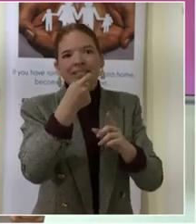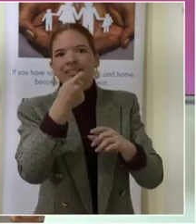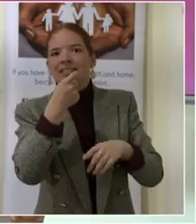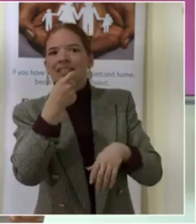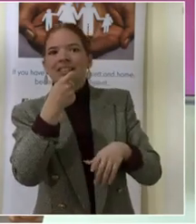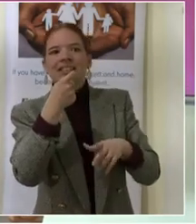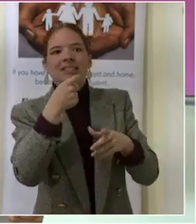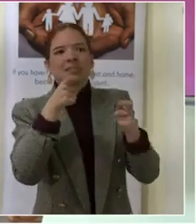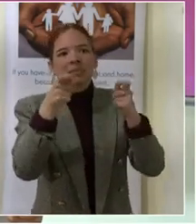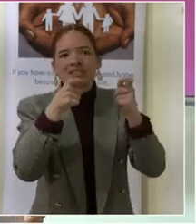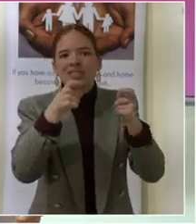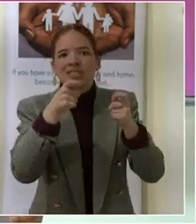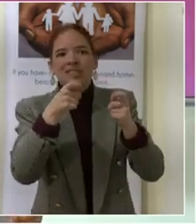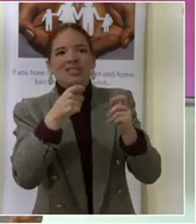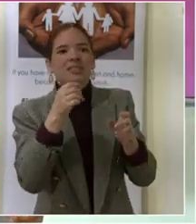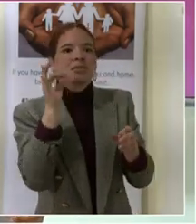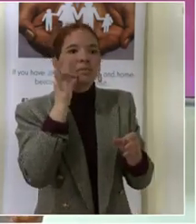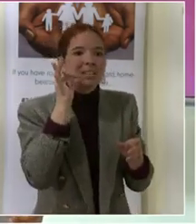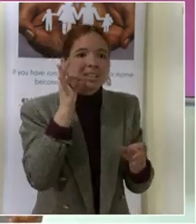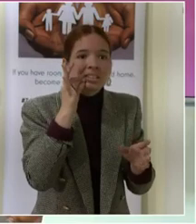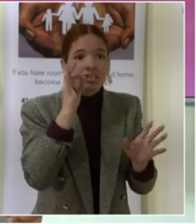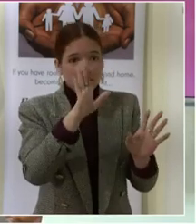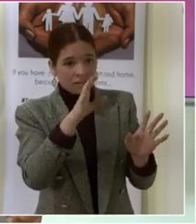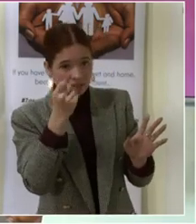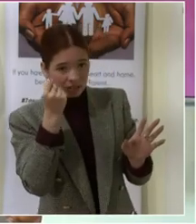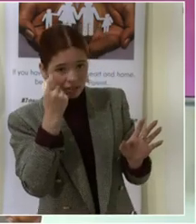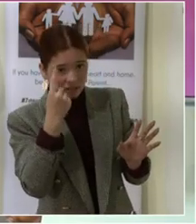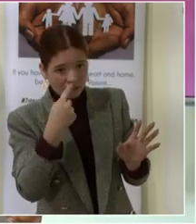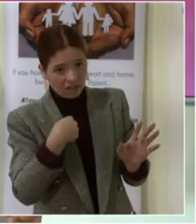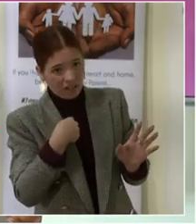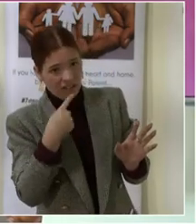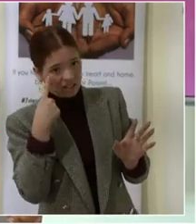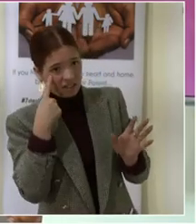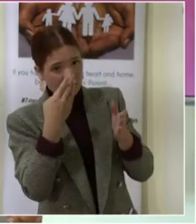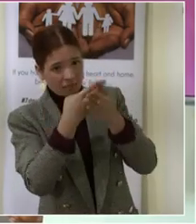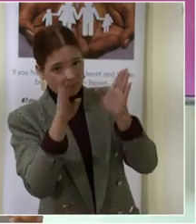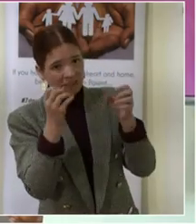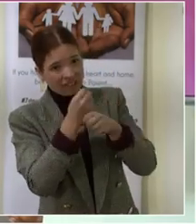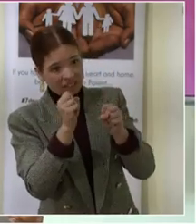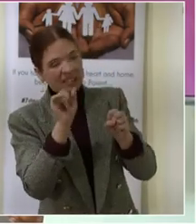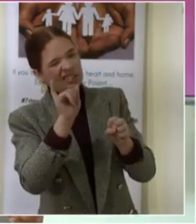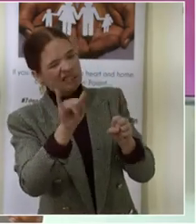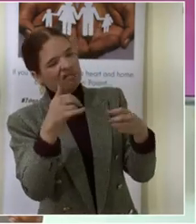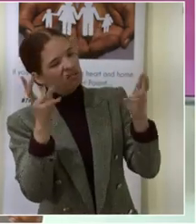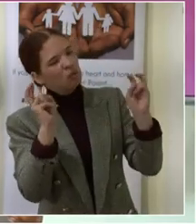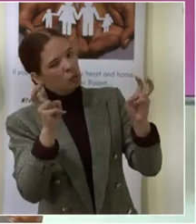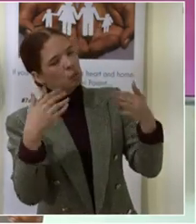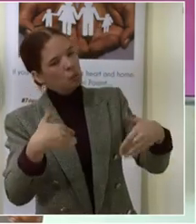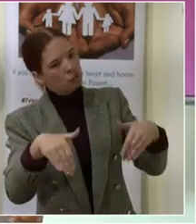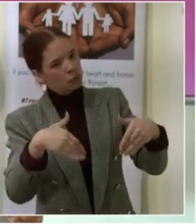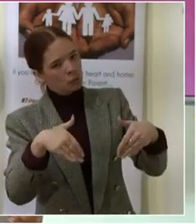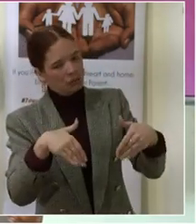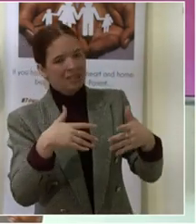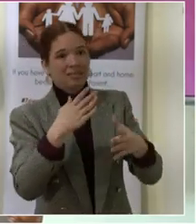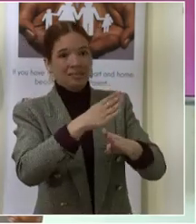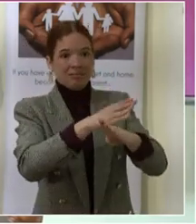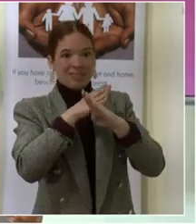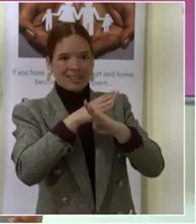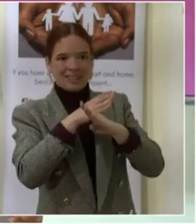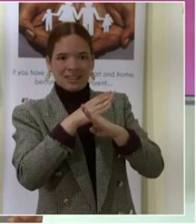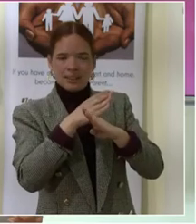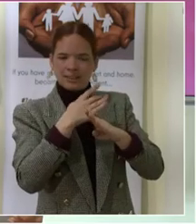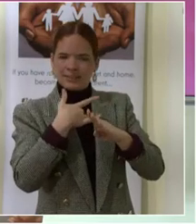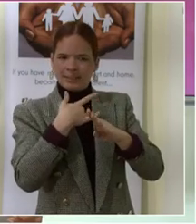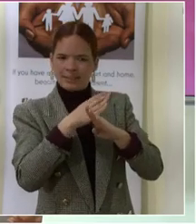frankly I think is a public safety issue, that prevents us from using our local dollars on women's reproductive